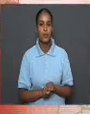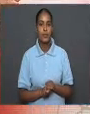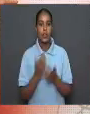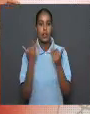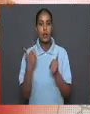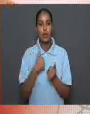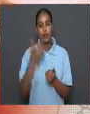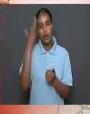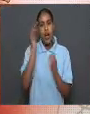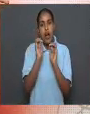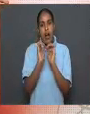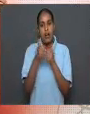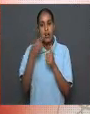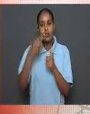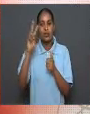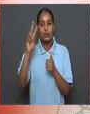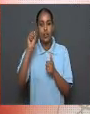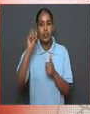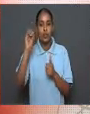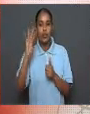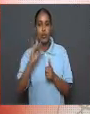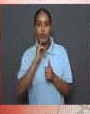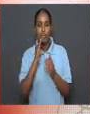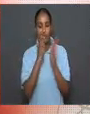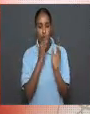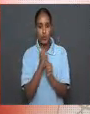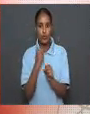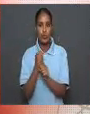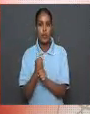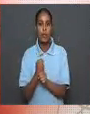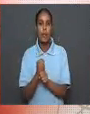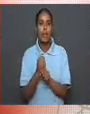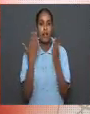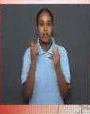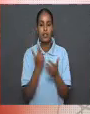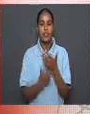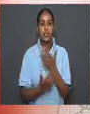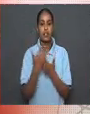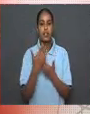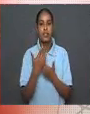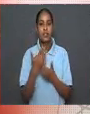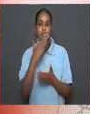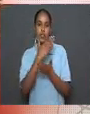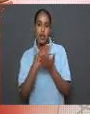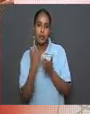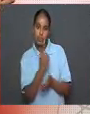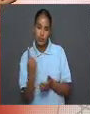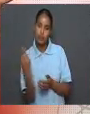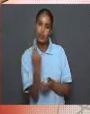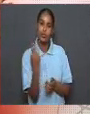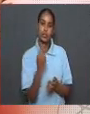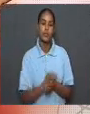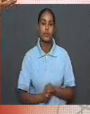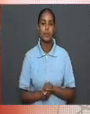Now we know how sulfuric acid is produced. Let us discuss some of its